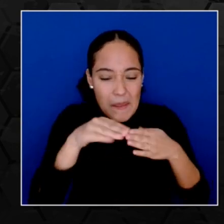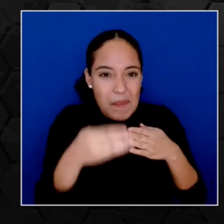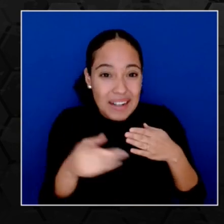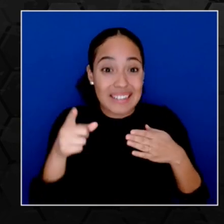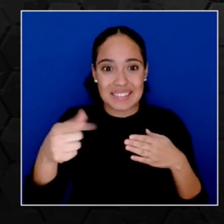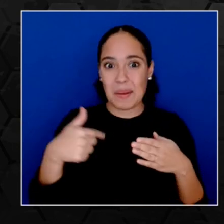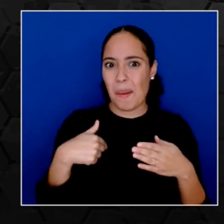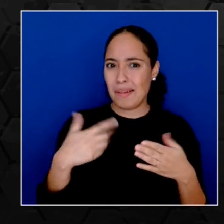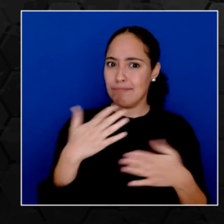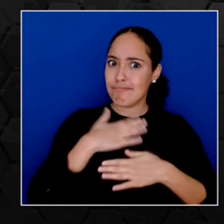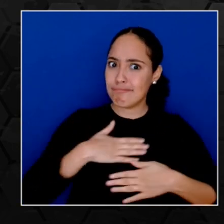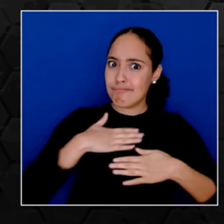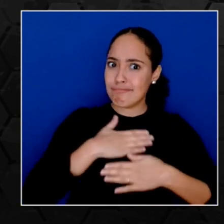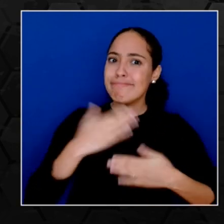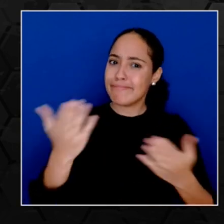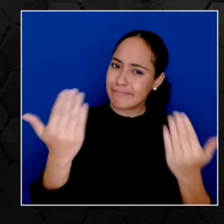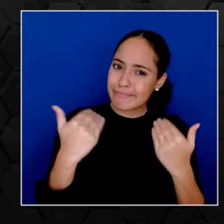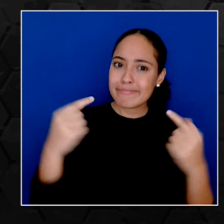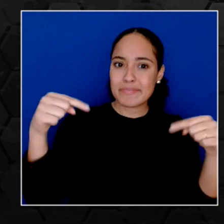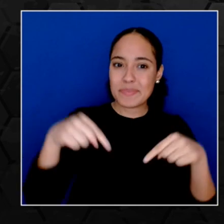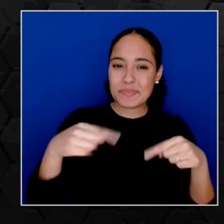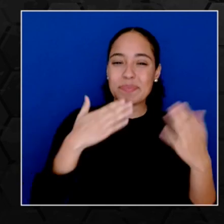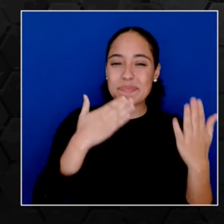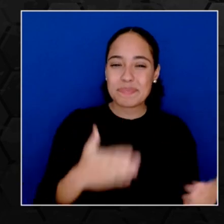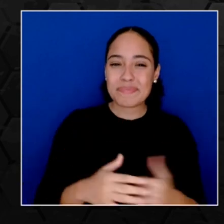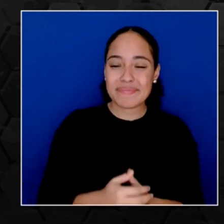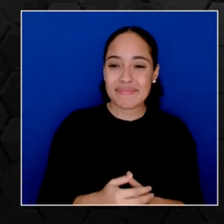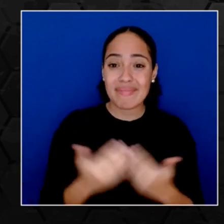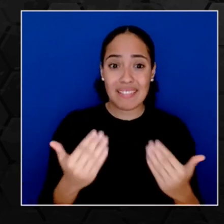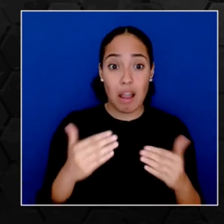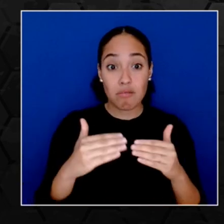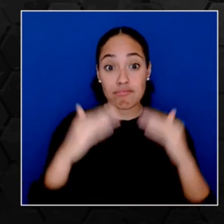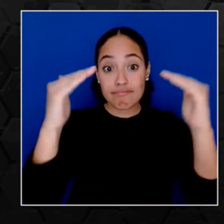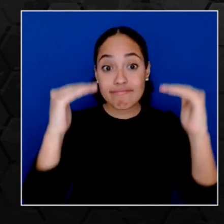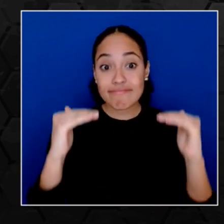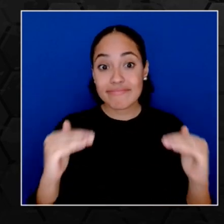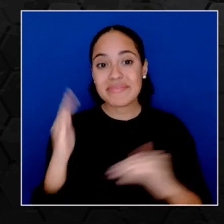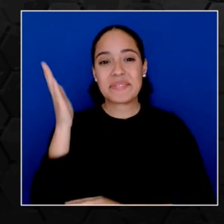available. And yeah, thank you so much. And maybe it's time we move to the next session.